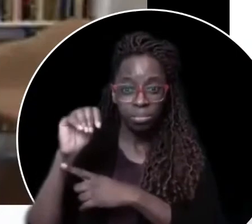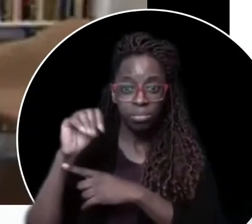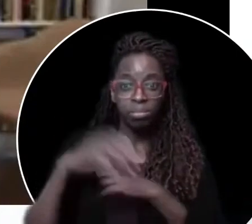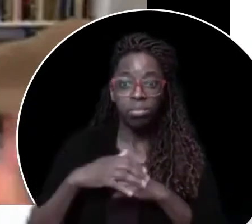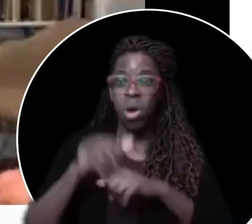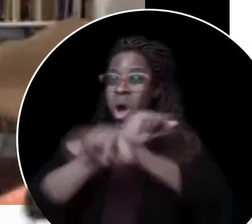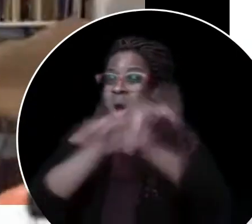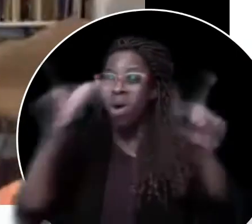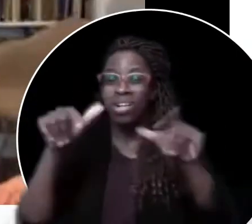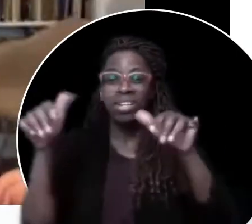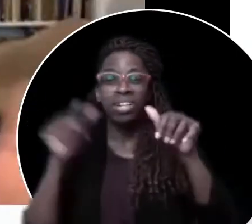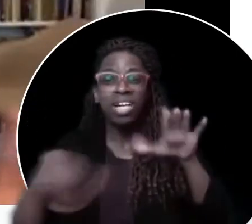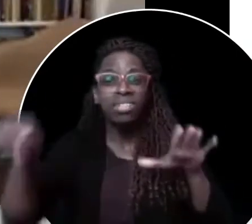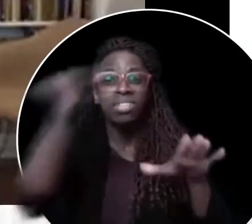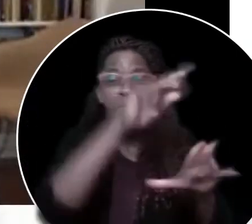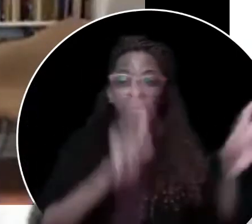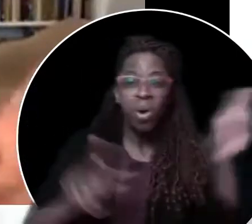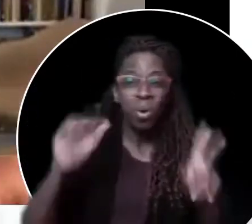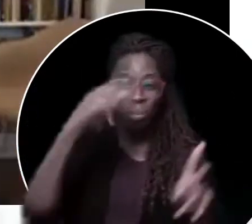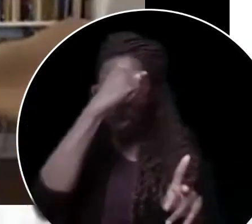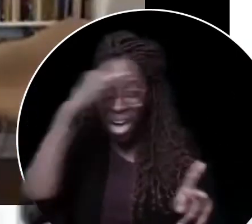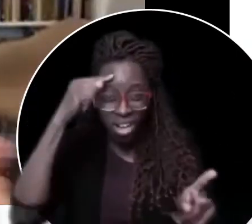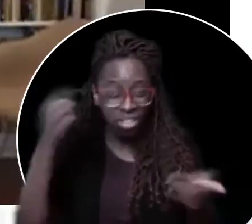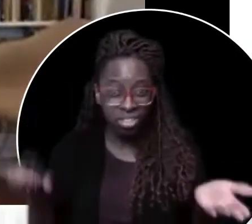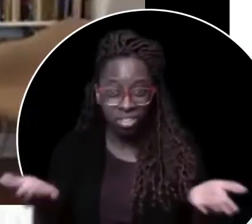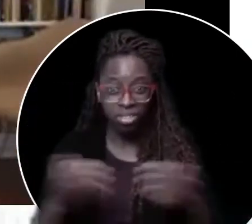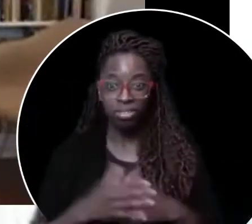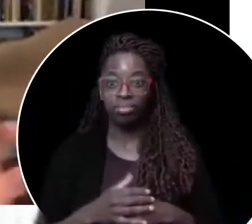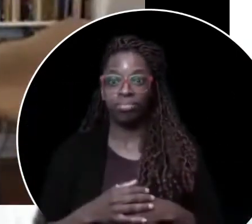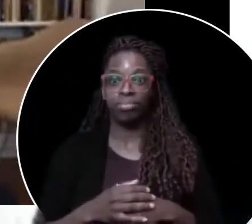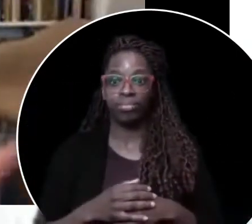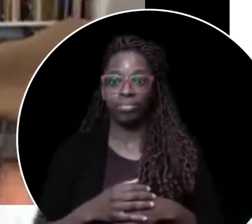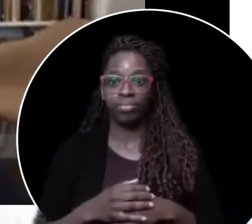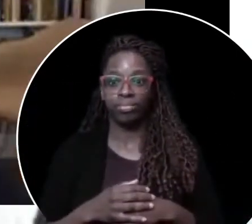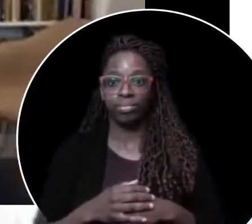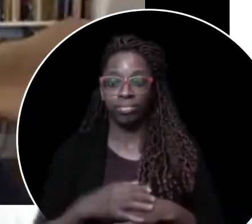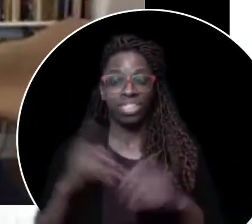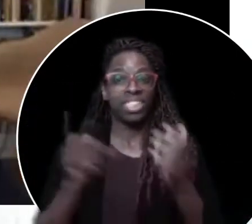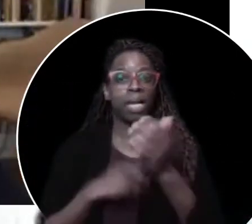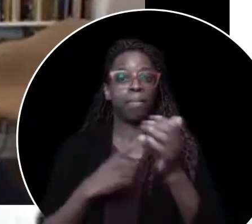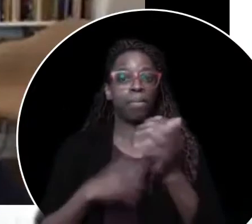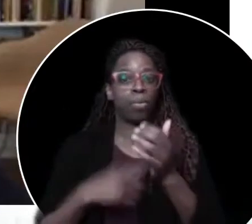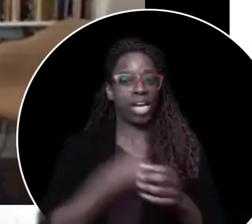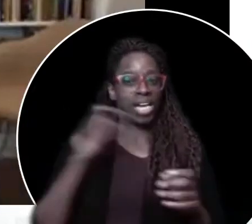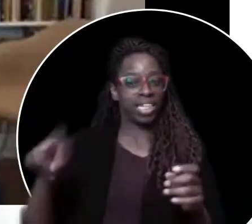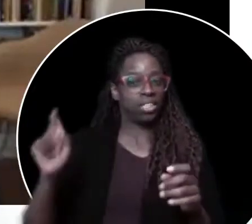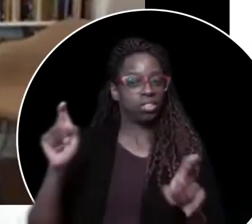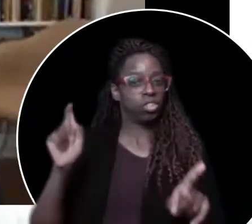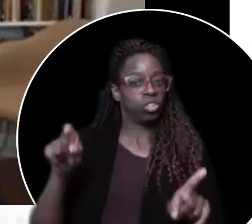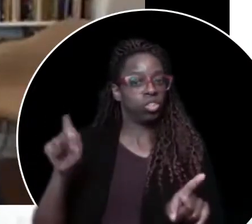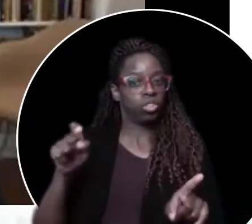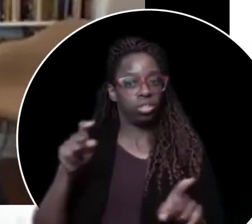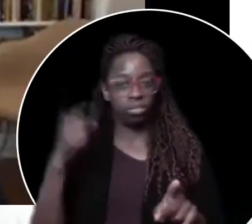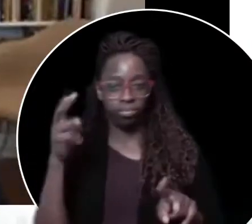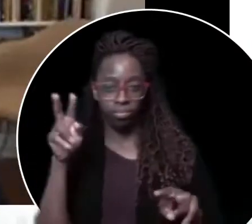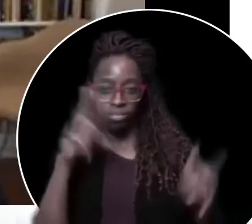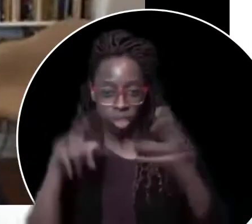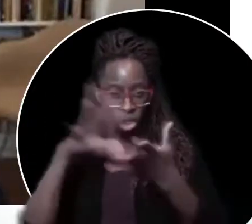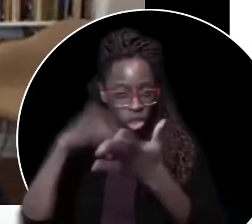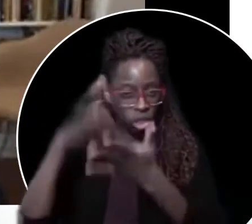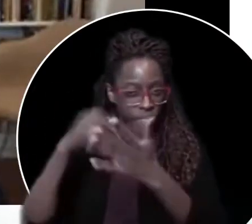And this is something that we should definitely learn from in this country, because there's still those people who say, well, we need more Black